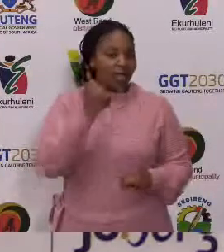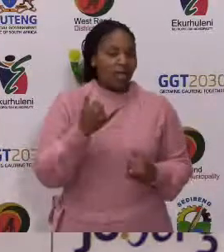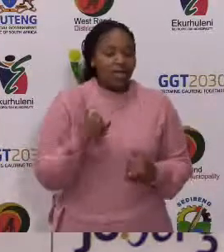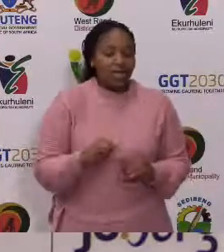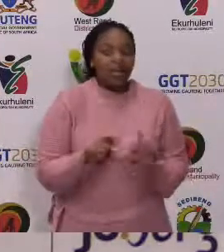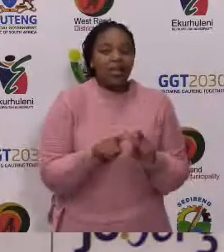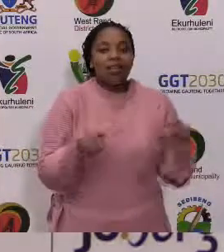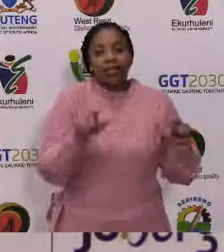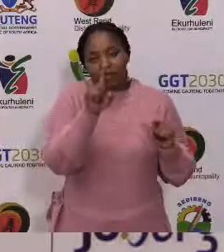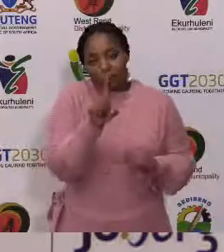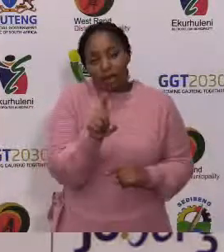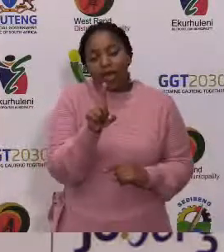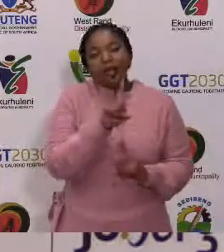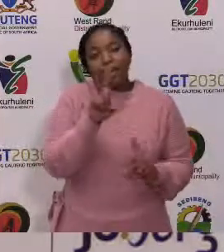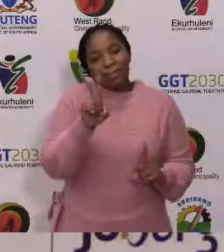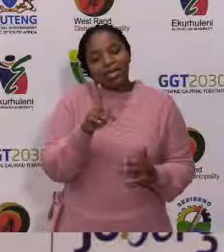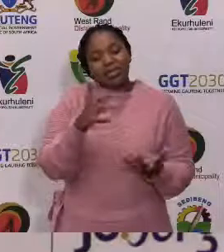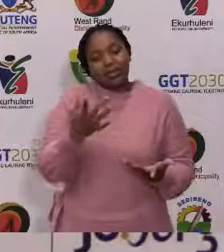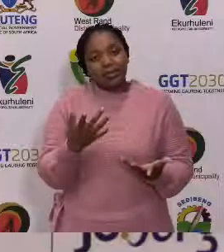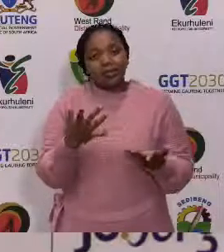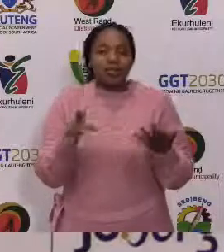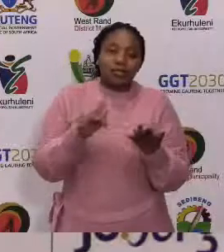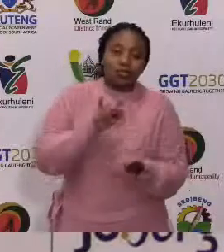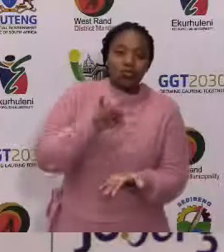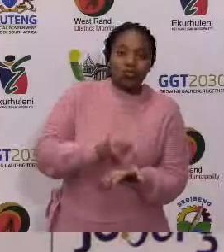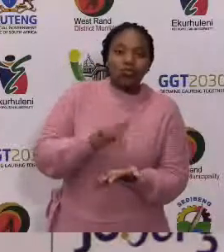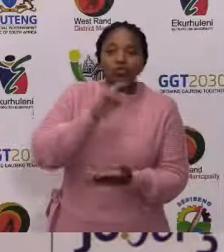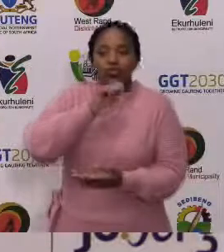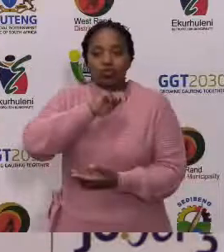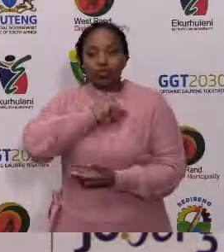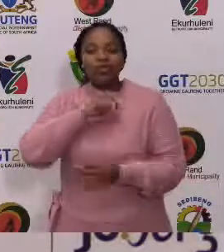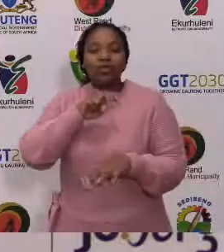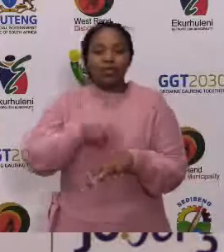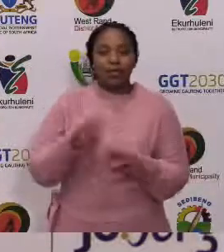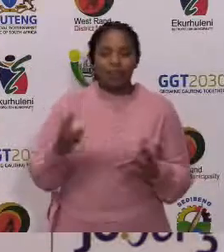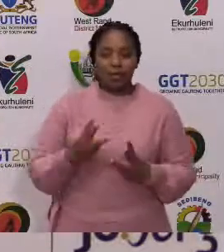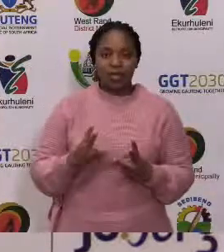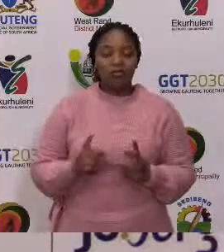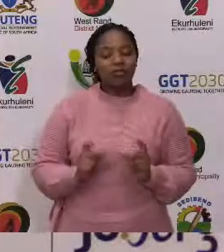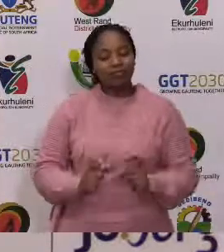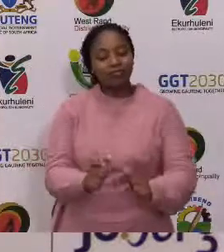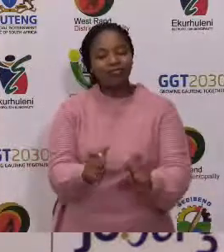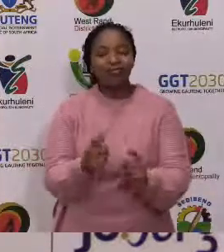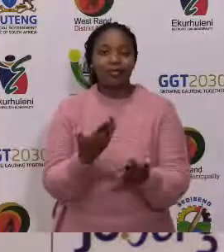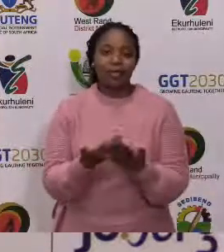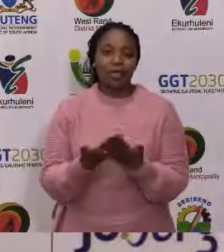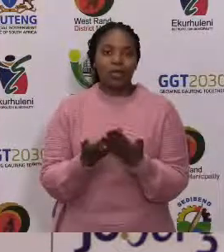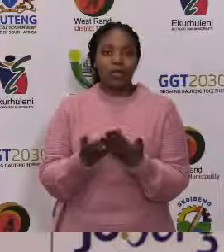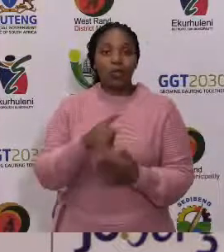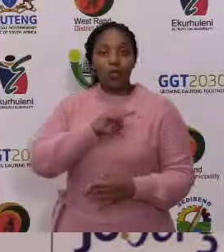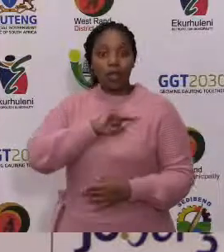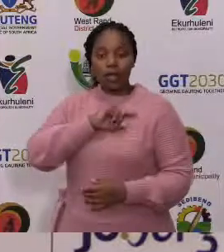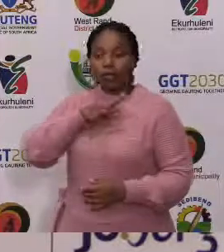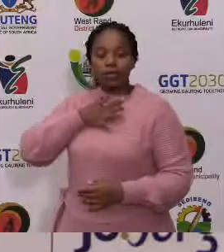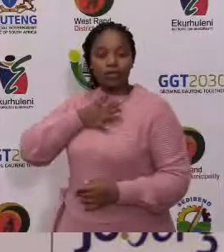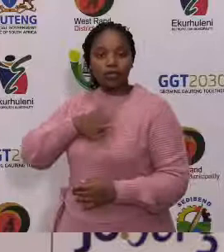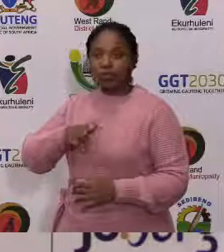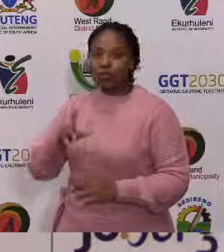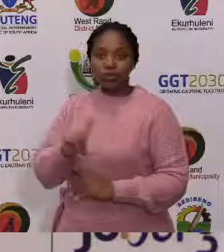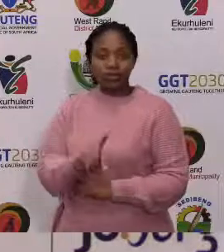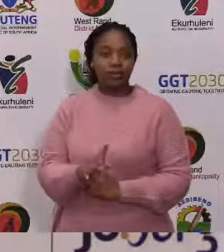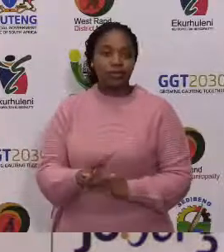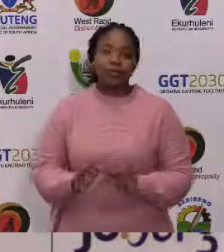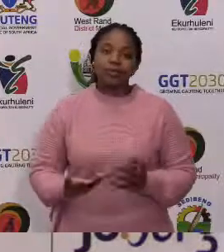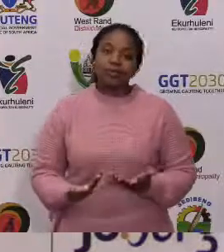1, but a situation requires a sense of emergency. We don't want the